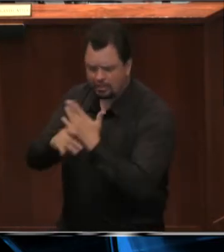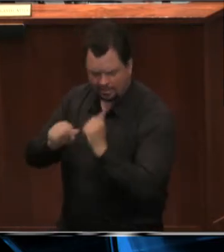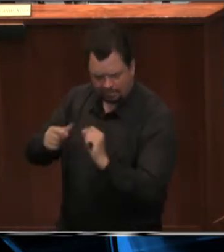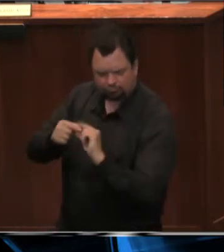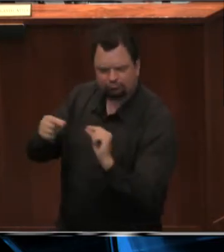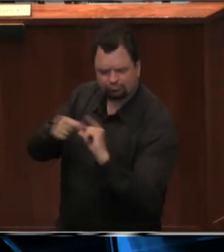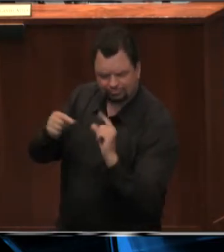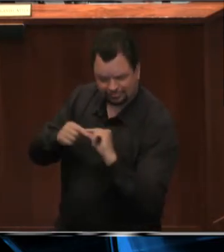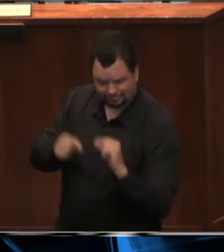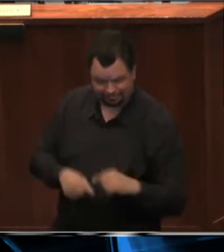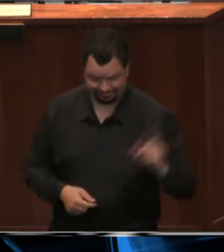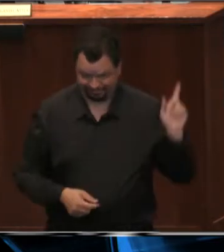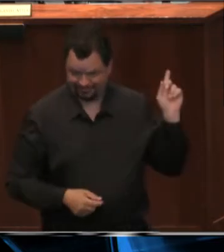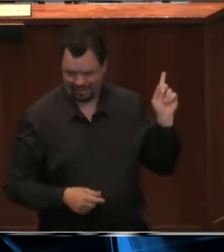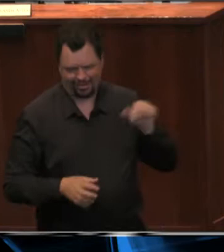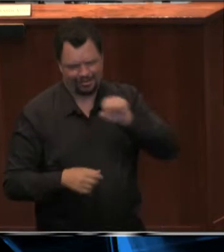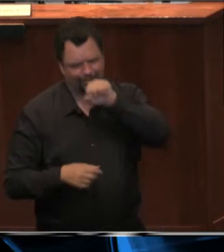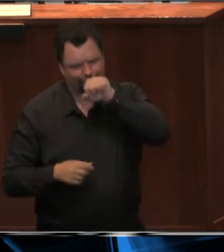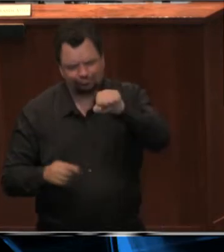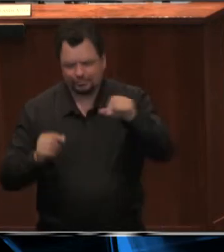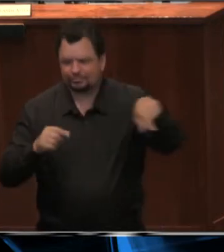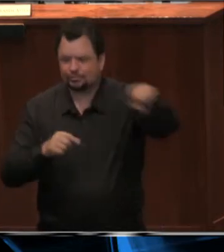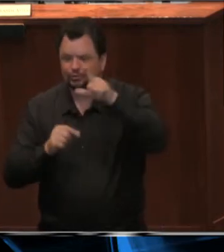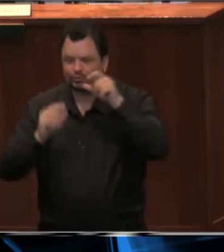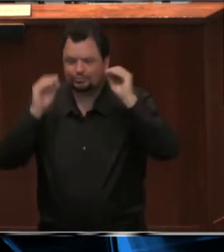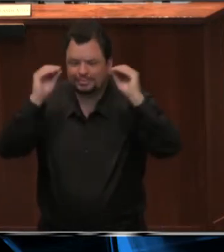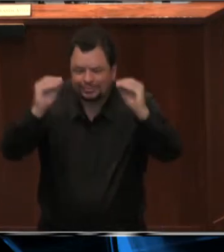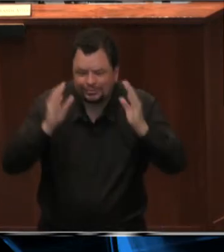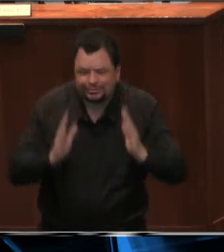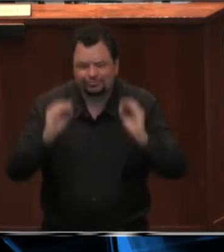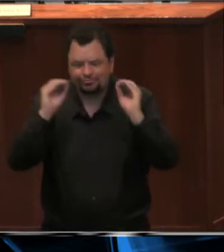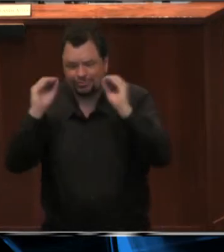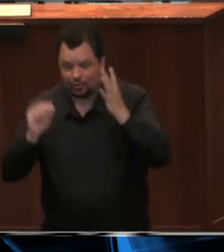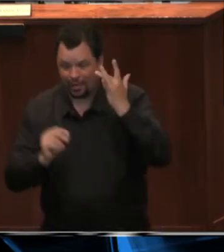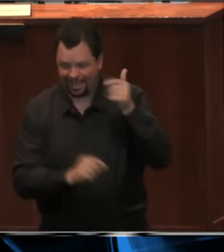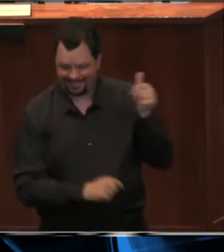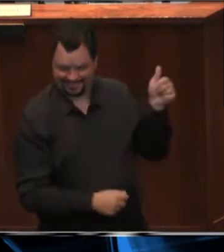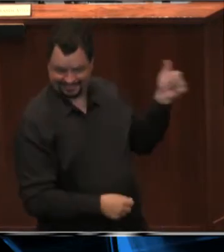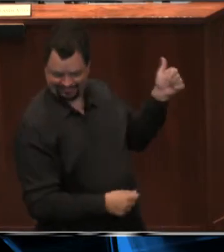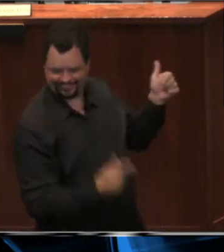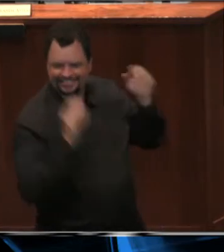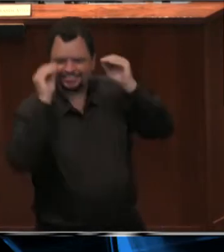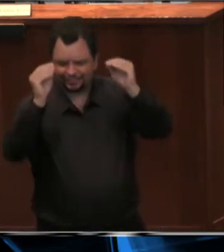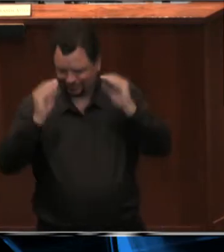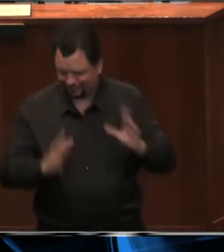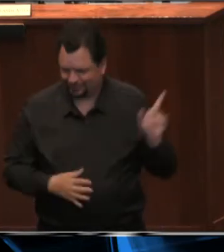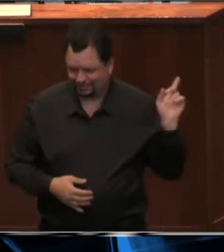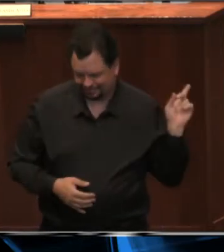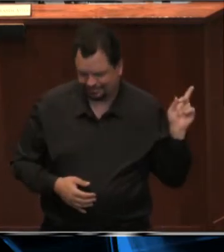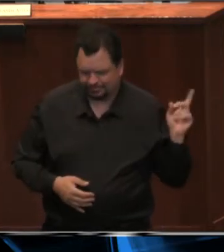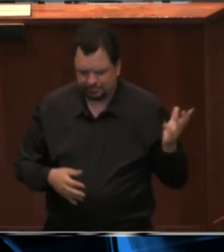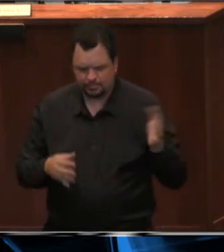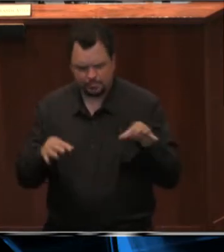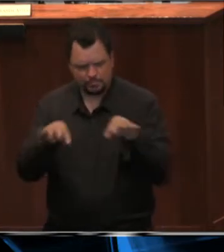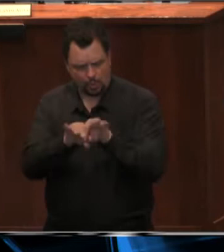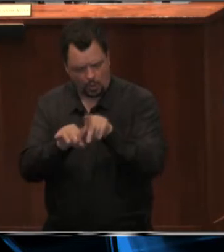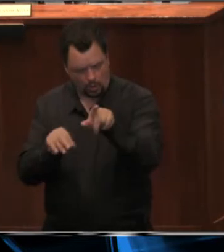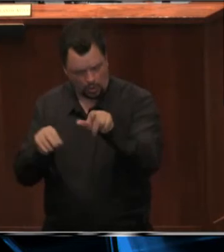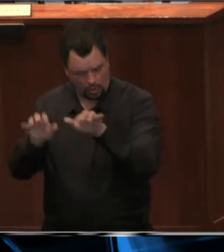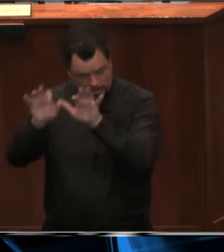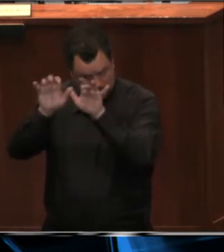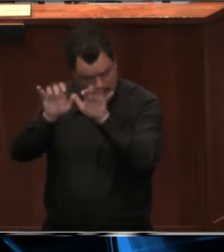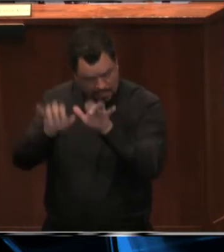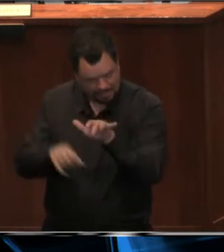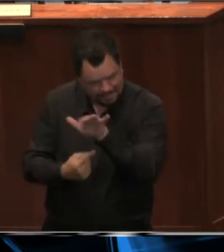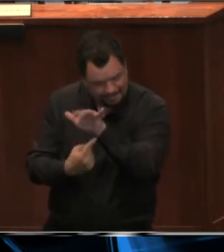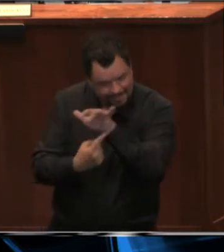myself, and those comments that you sent in by email were not only spelled and